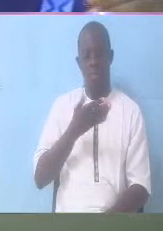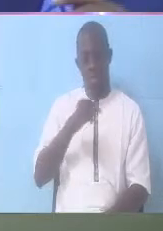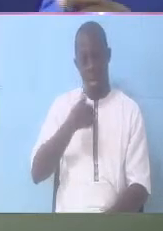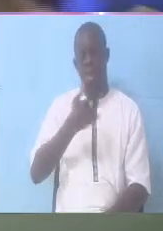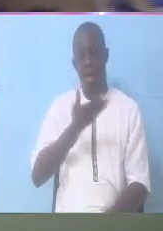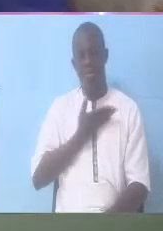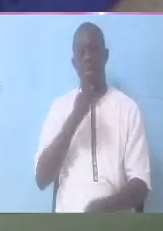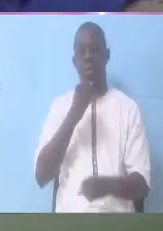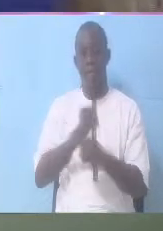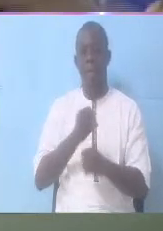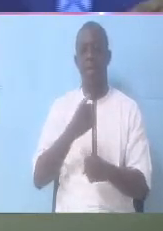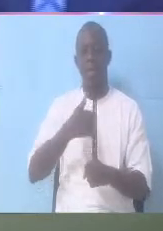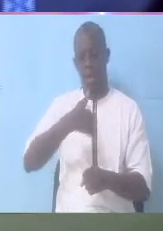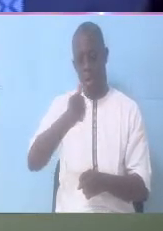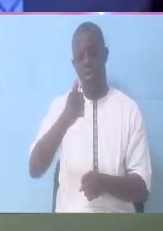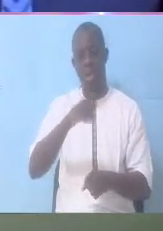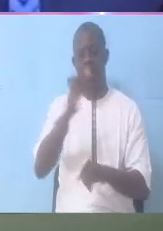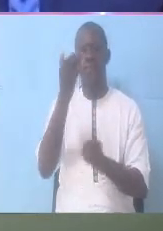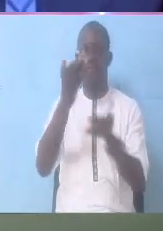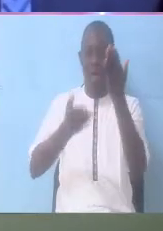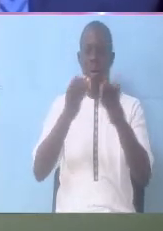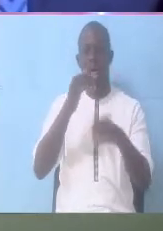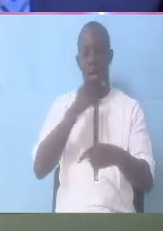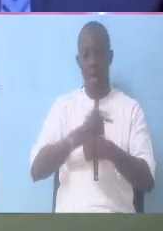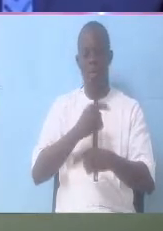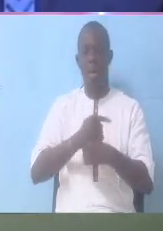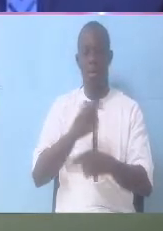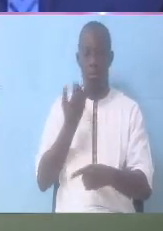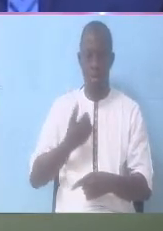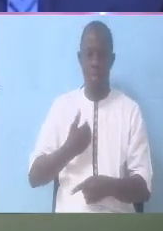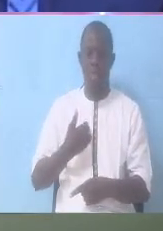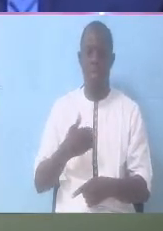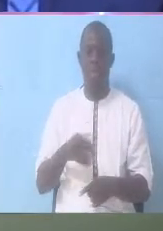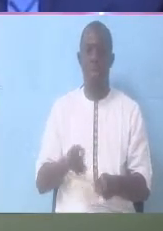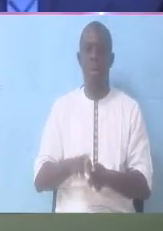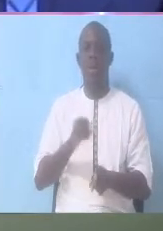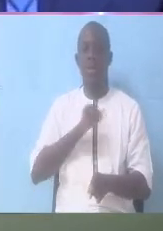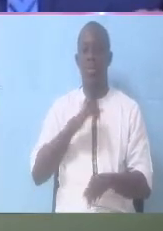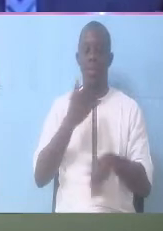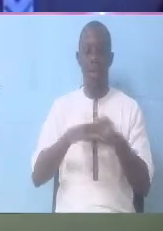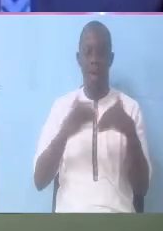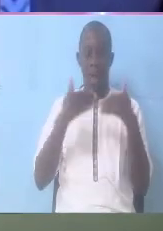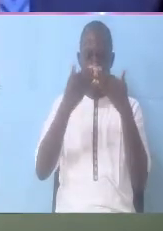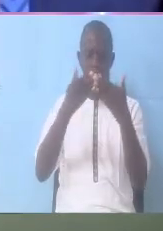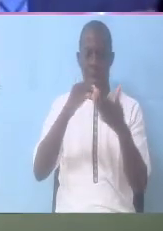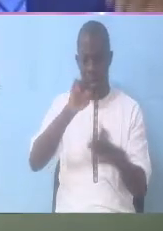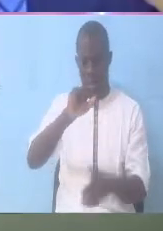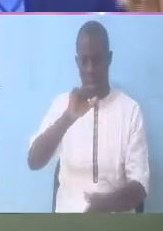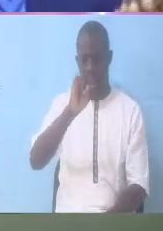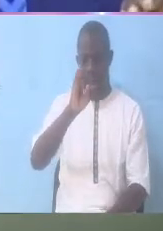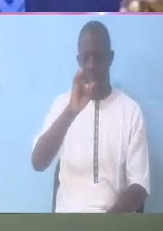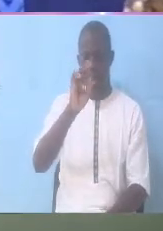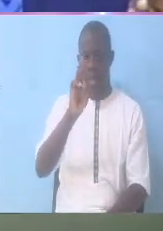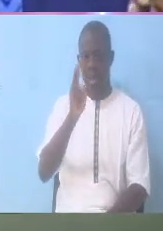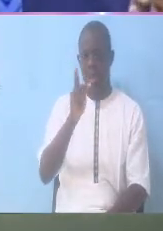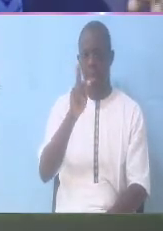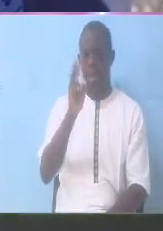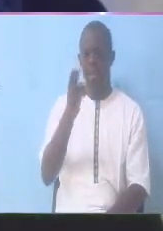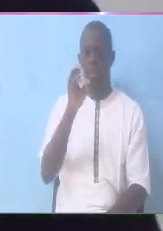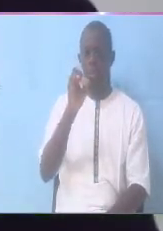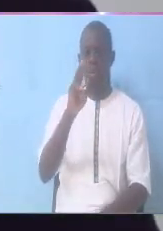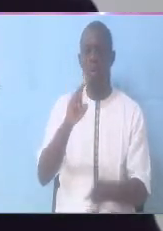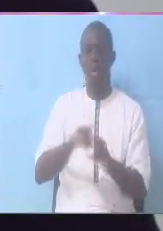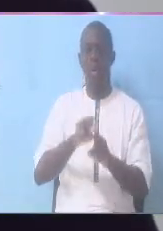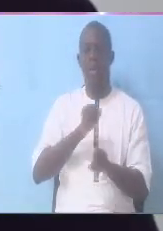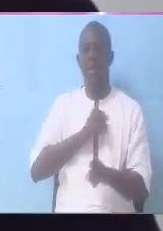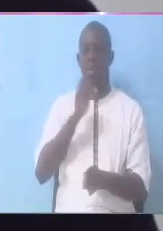anyone who's listening to me here. He have never told me, Saihou, I gave the orders for them to be killed. Hear me out here. He said he have been misled